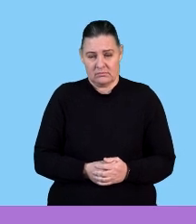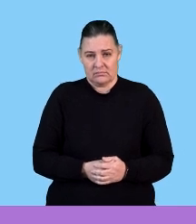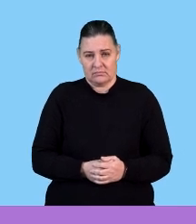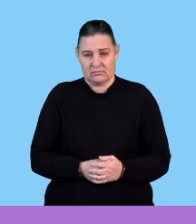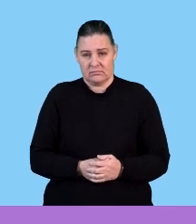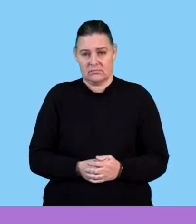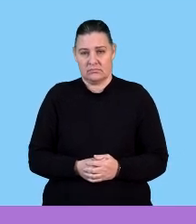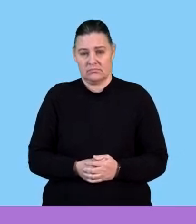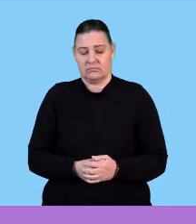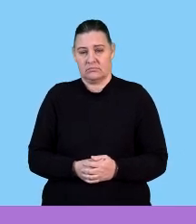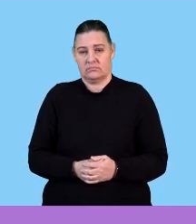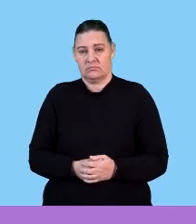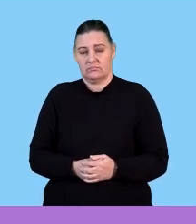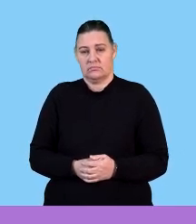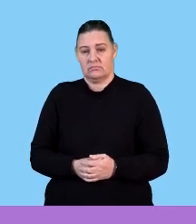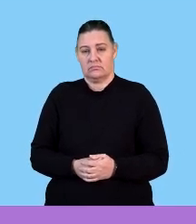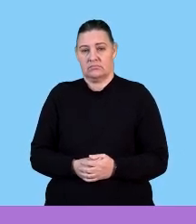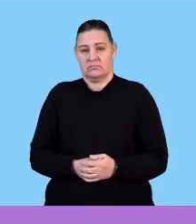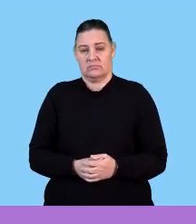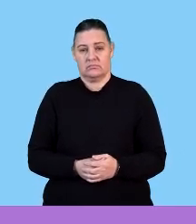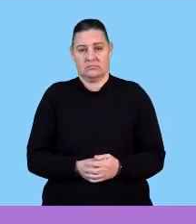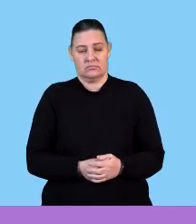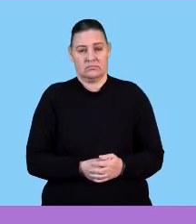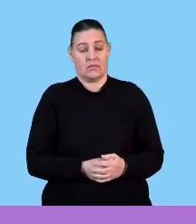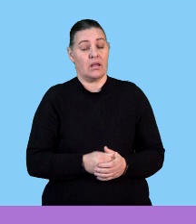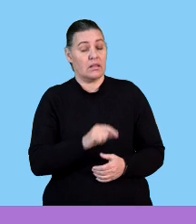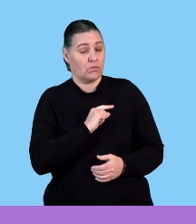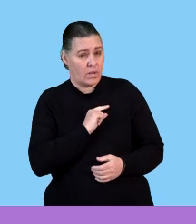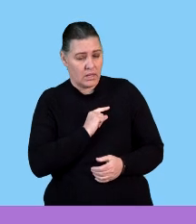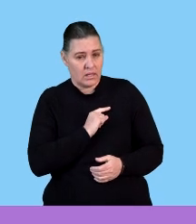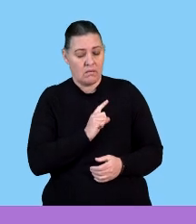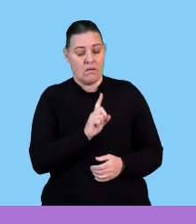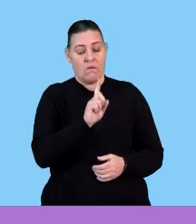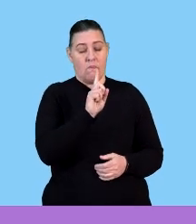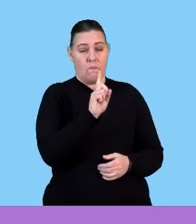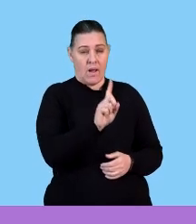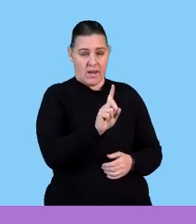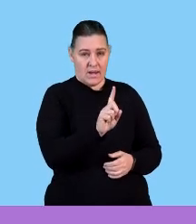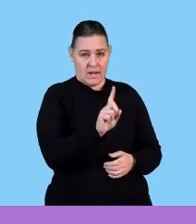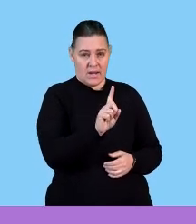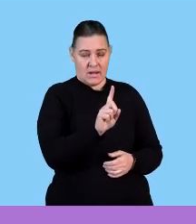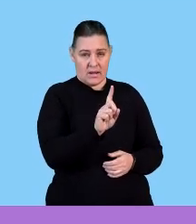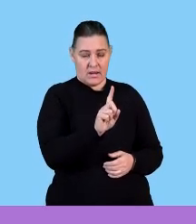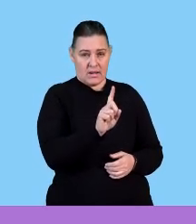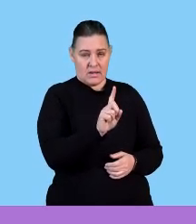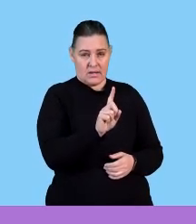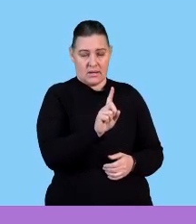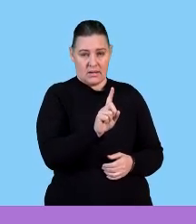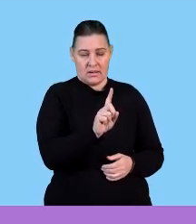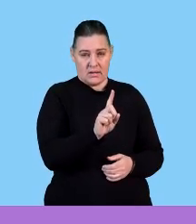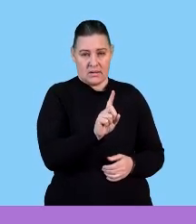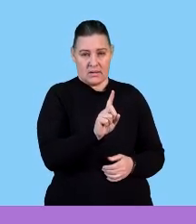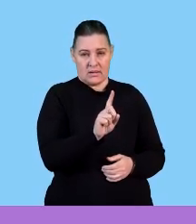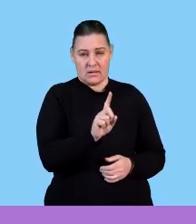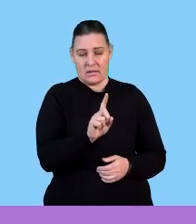here again, divided by 5. Therefore, 1, which is what I want 1 on